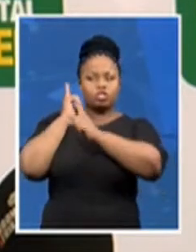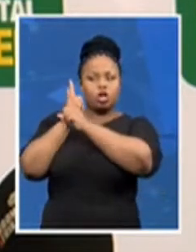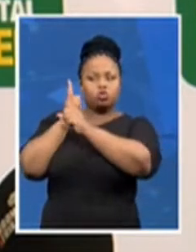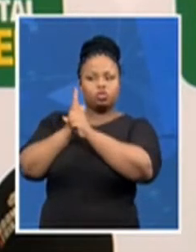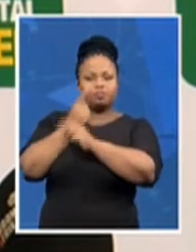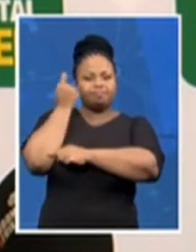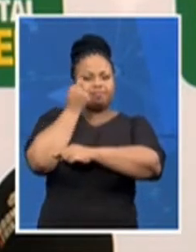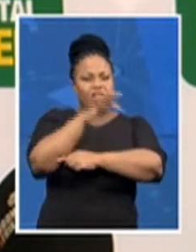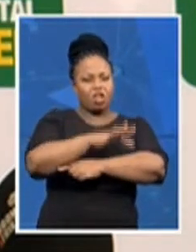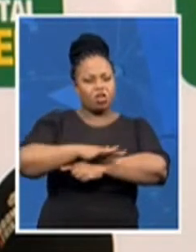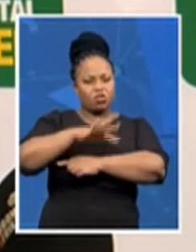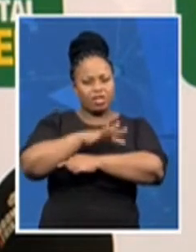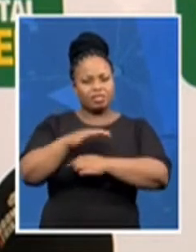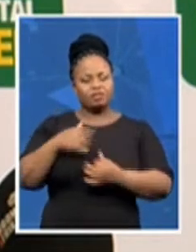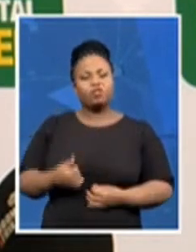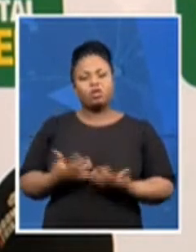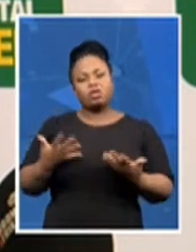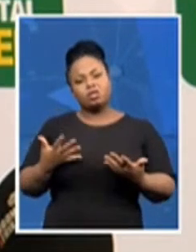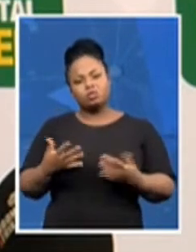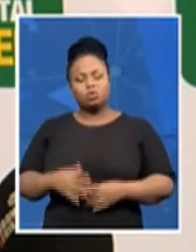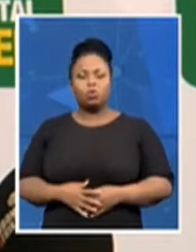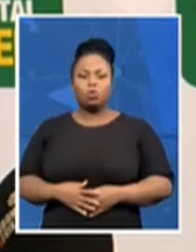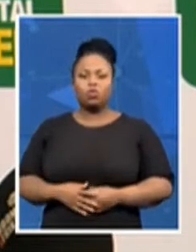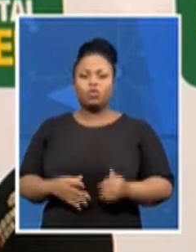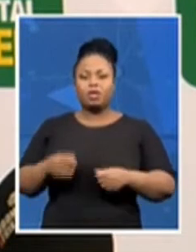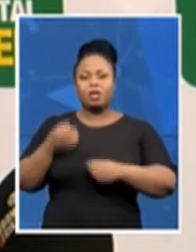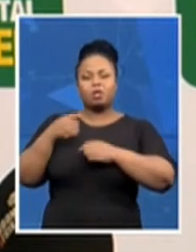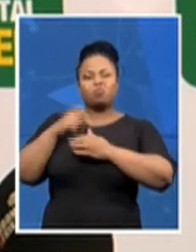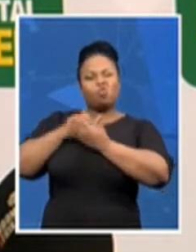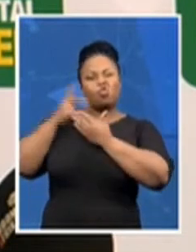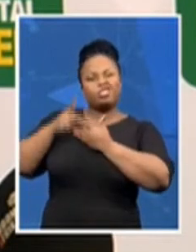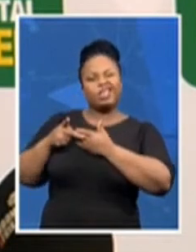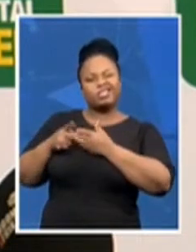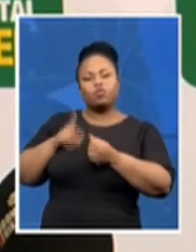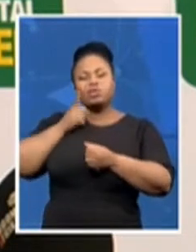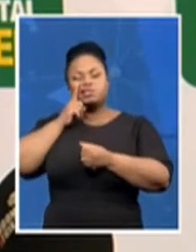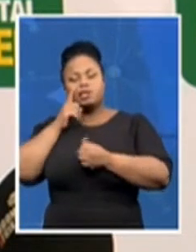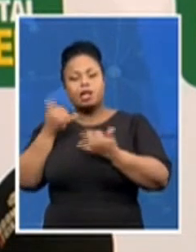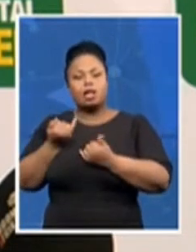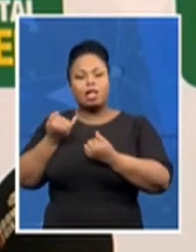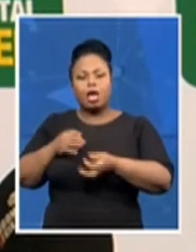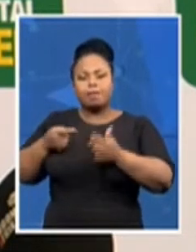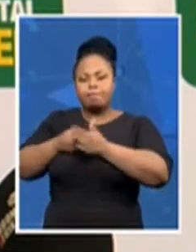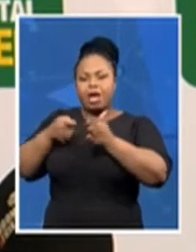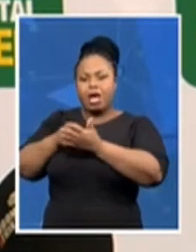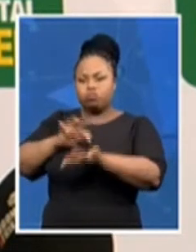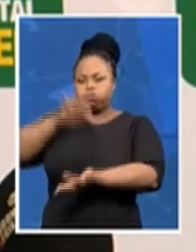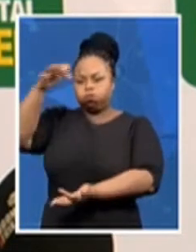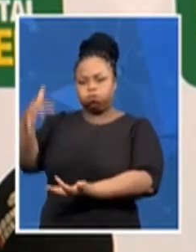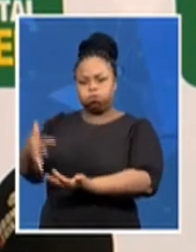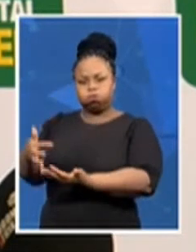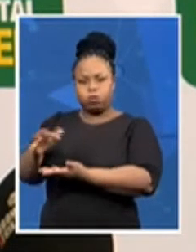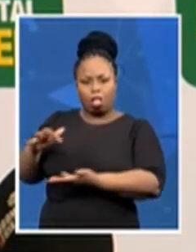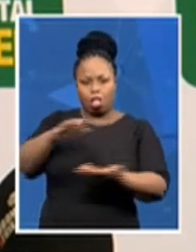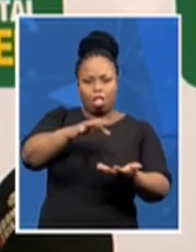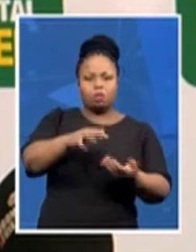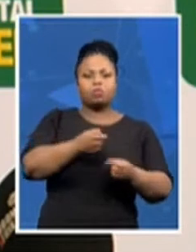buying will be accelerated to ensure access to product to